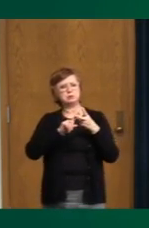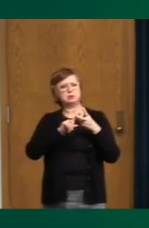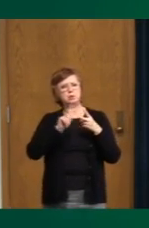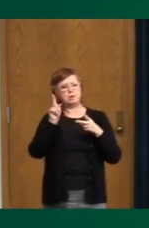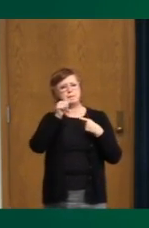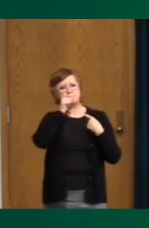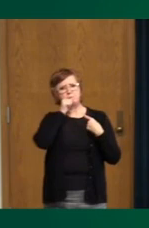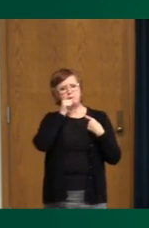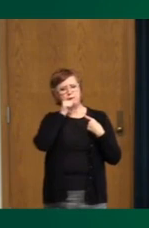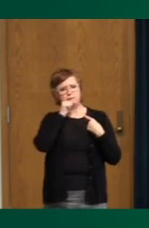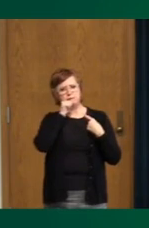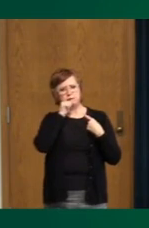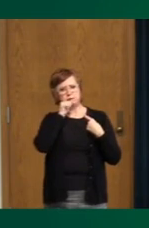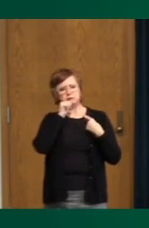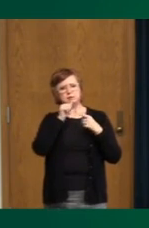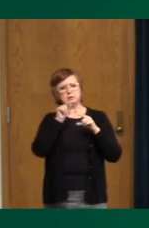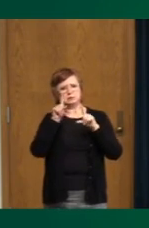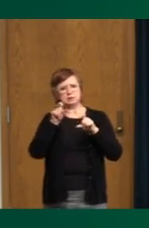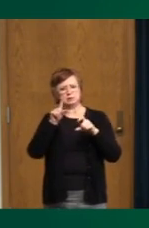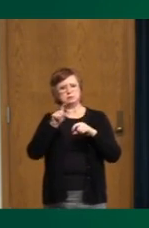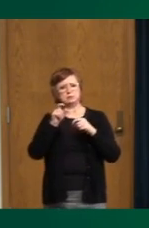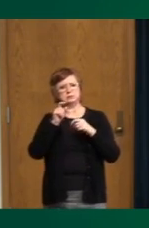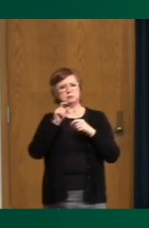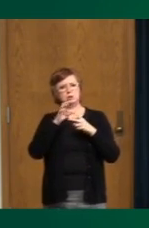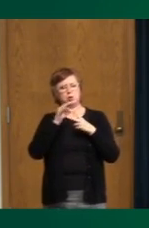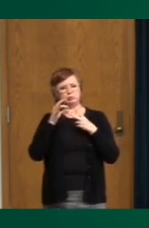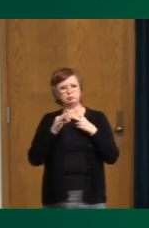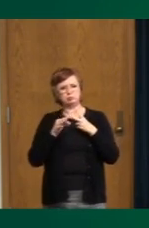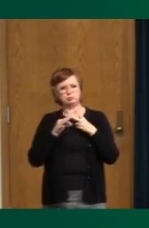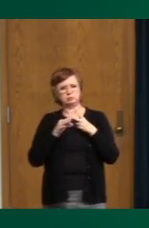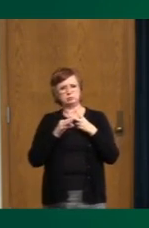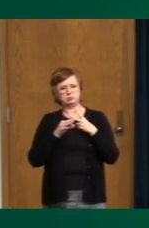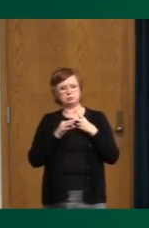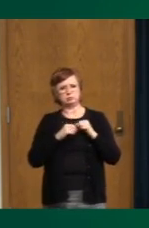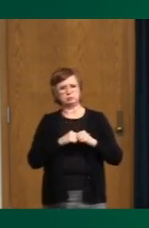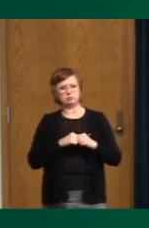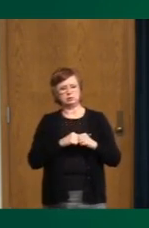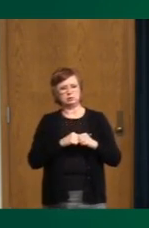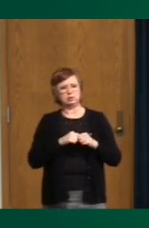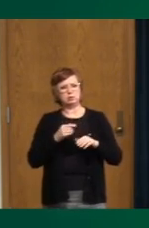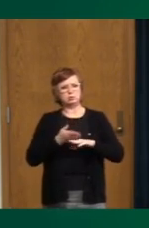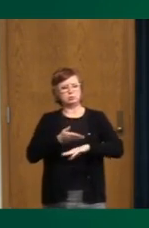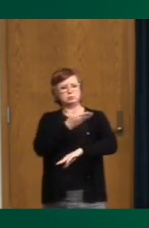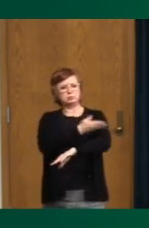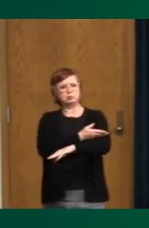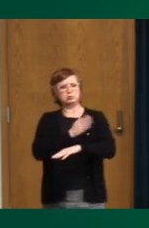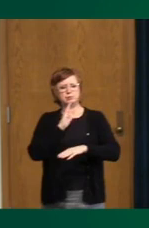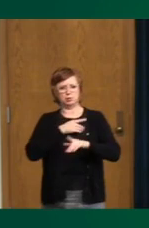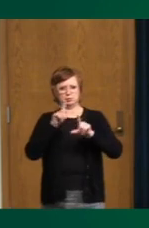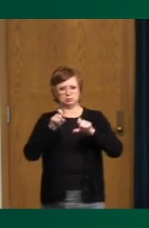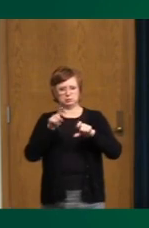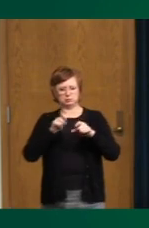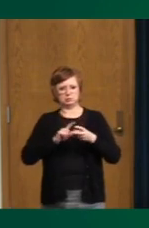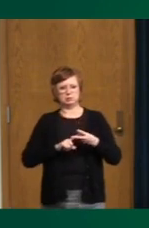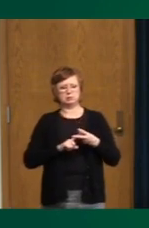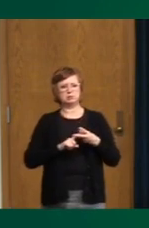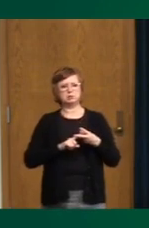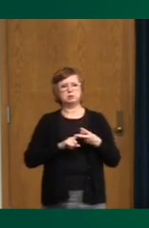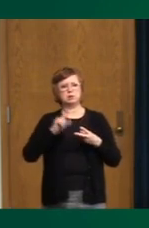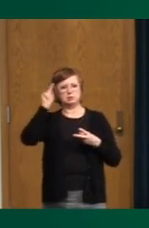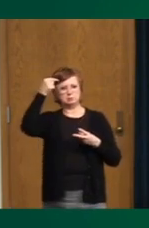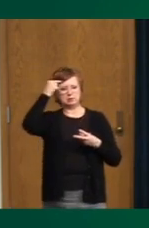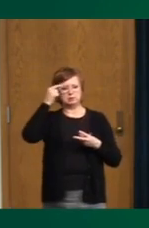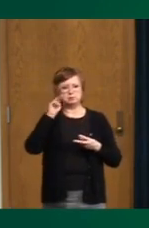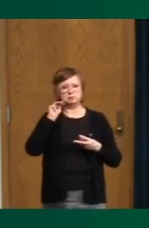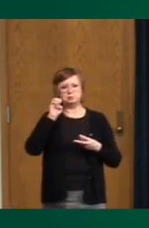private testing, some of the private testing options that are available to enhance and augment the testing capacity that we have. Minister Merriman or